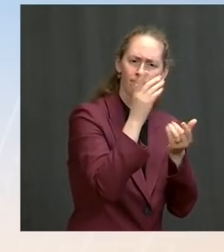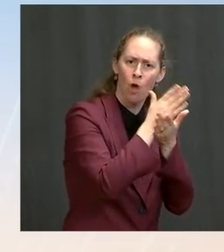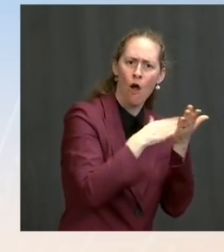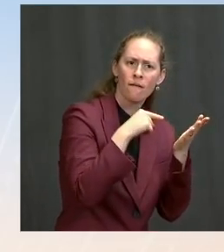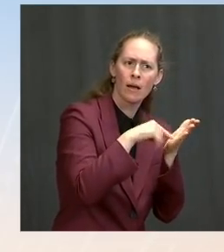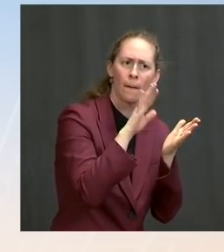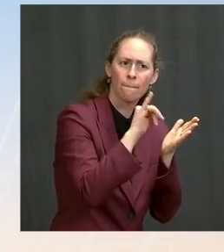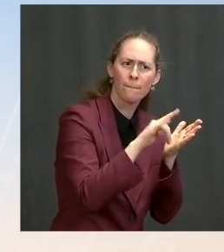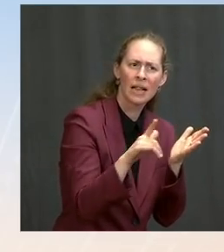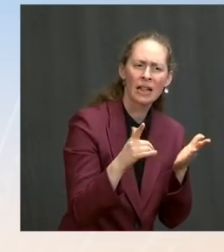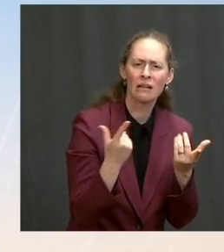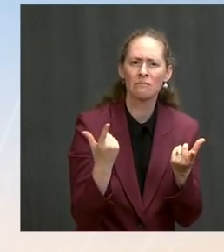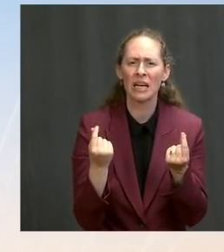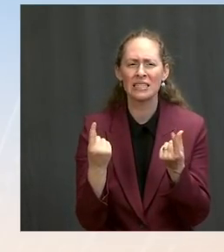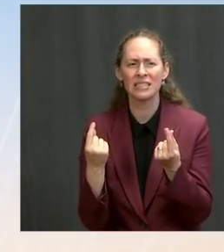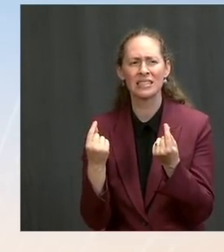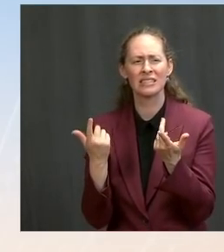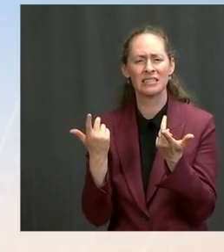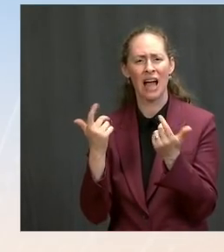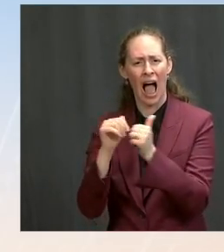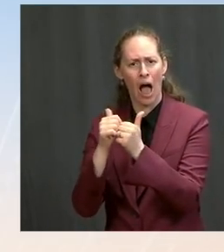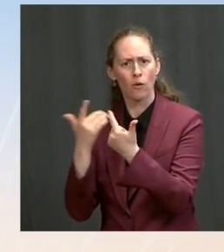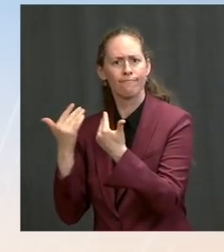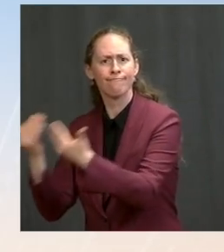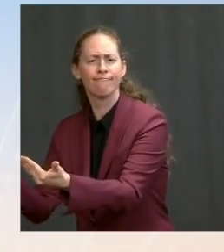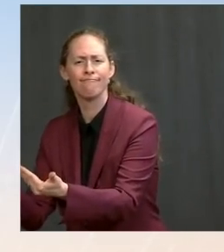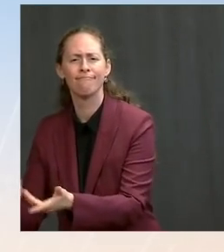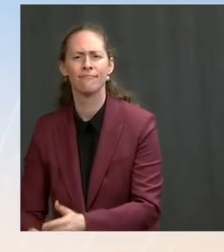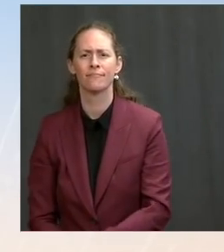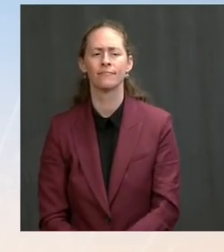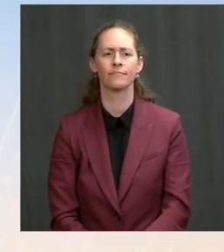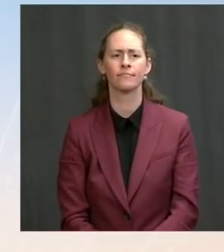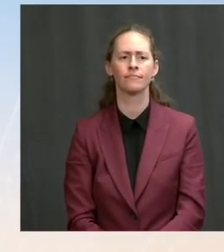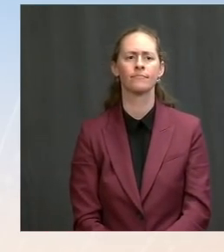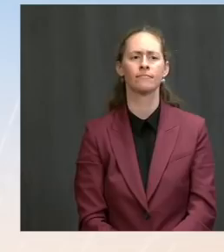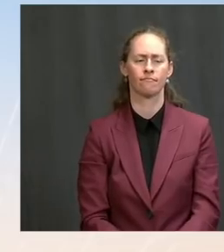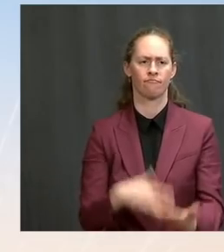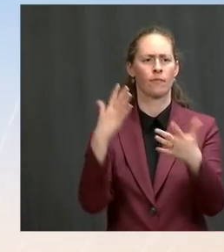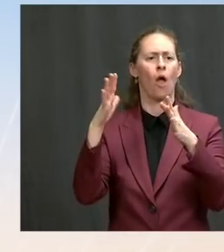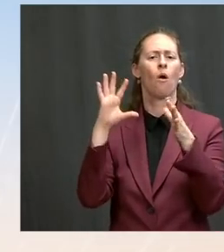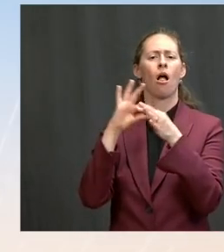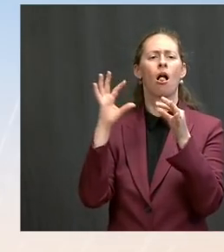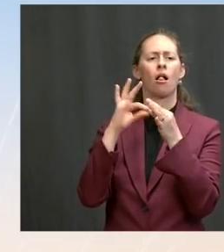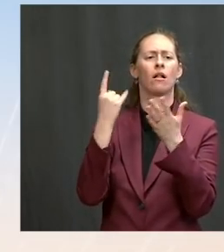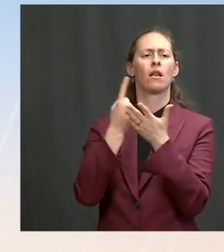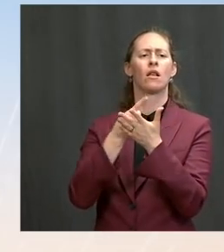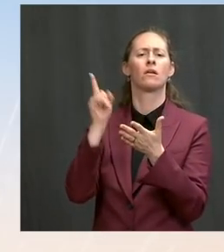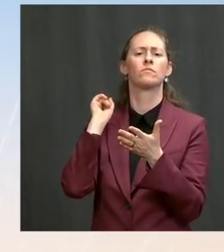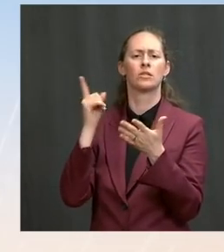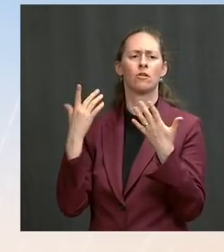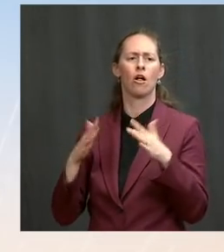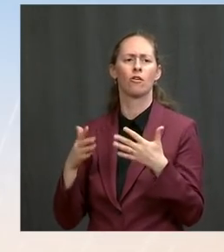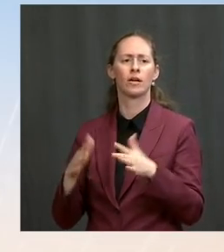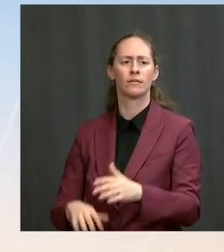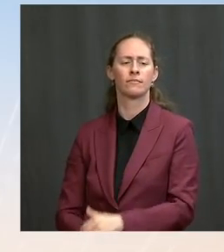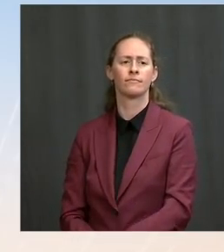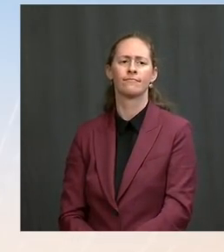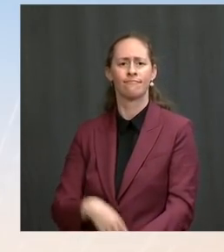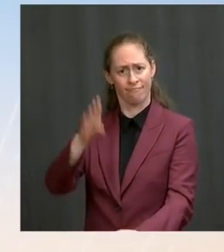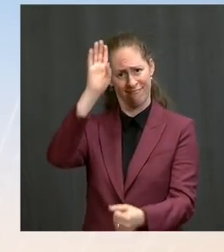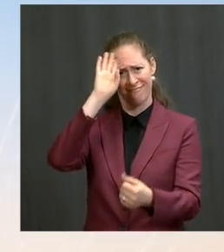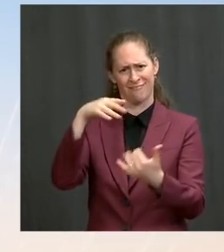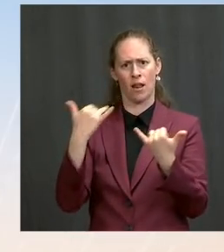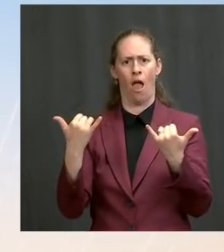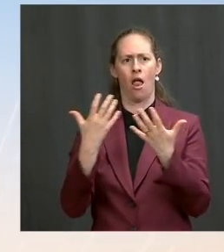Sure. Well, first, as the president said last week, and as you all know from covering bill making, there is a lot of work ahead for committee